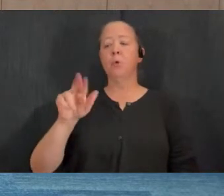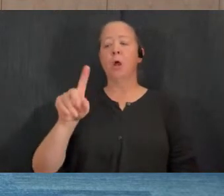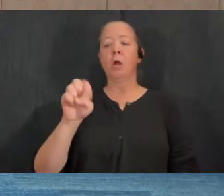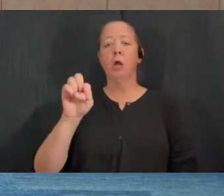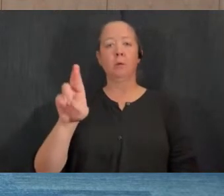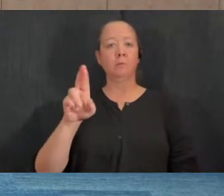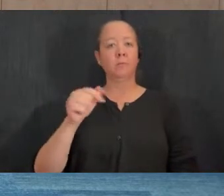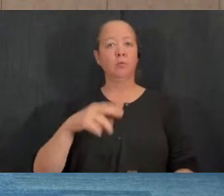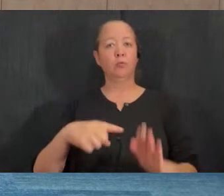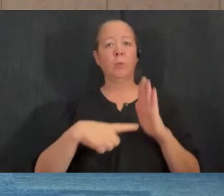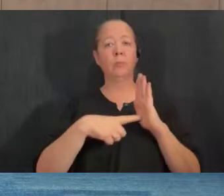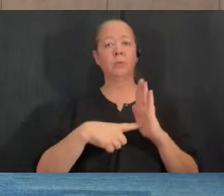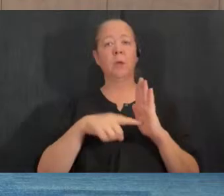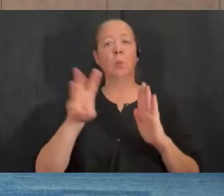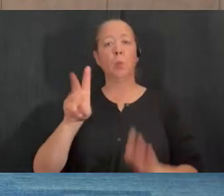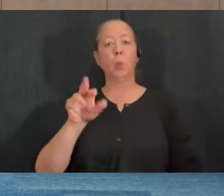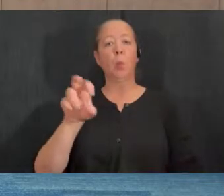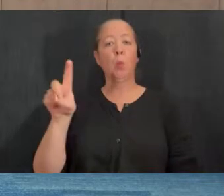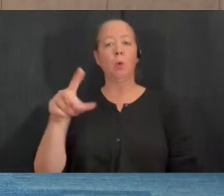is the northeast